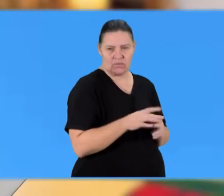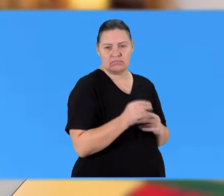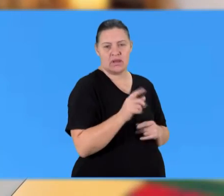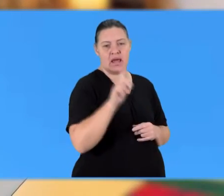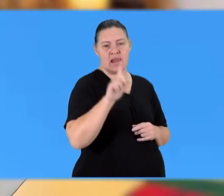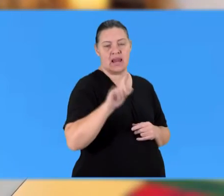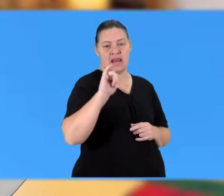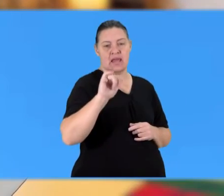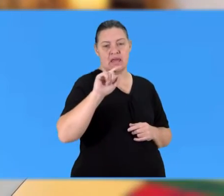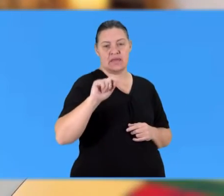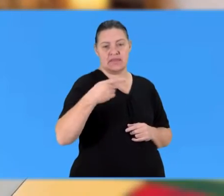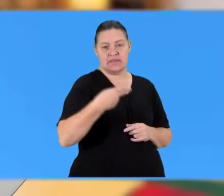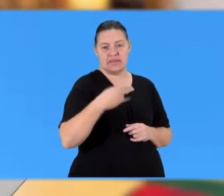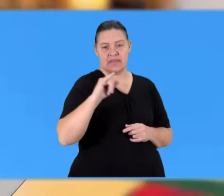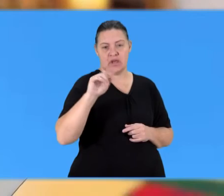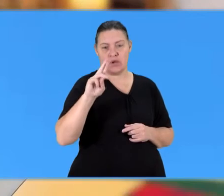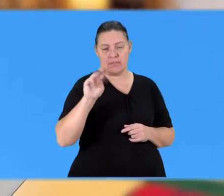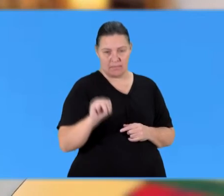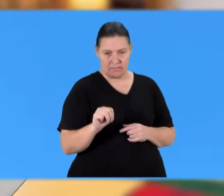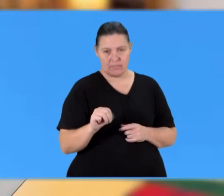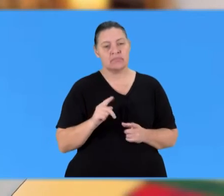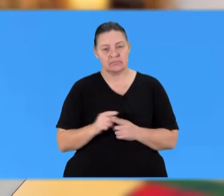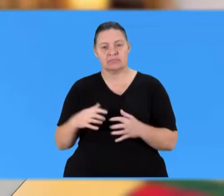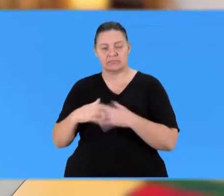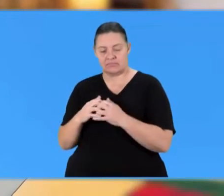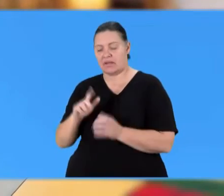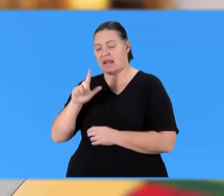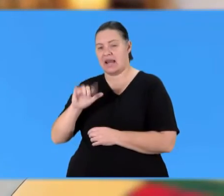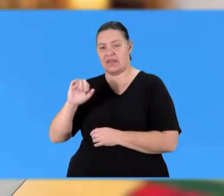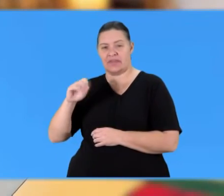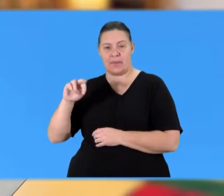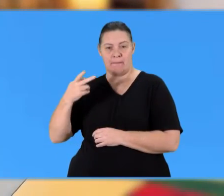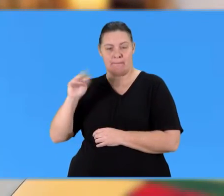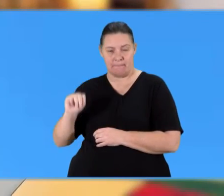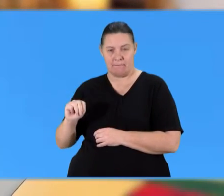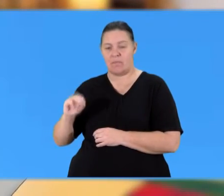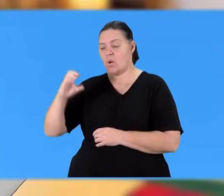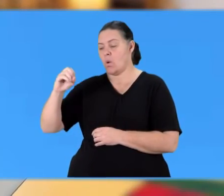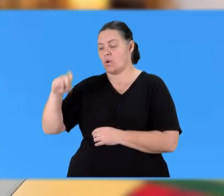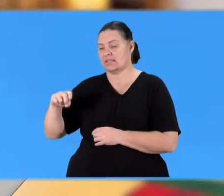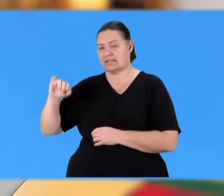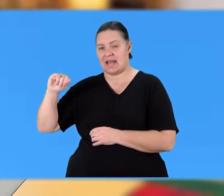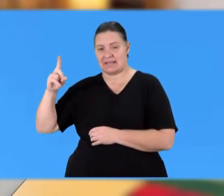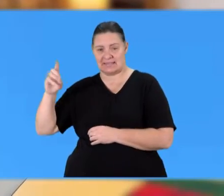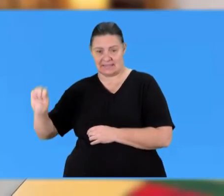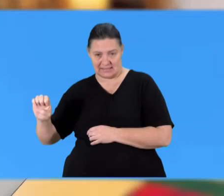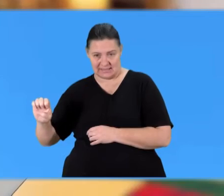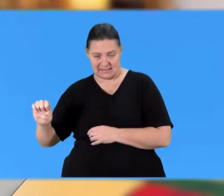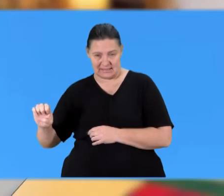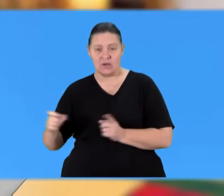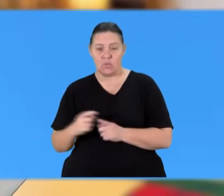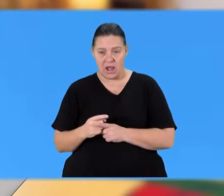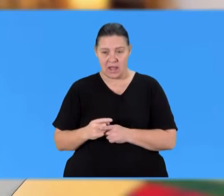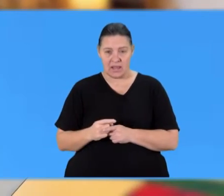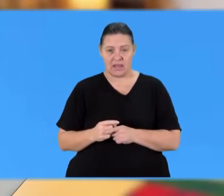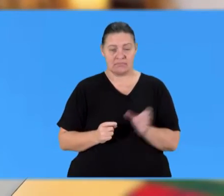we have taken lithium. So lithium reacting with oxygen must form lithium oxide. Remember, the first part is going to be the metal, and